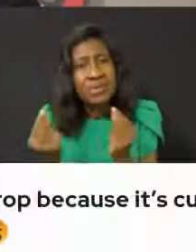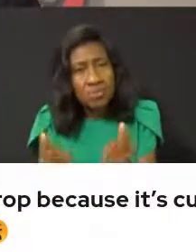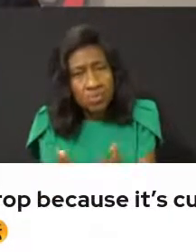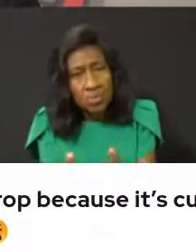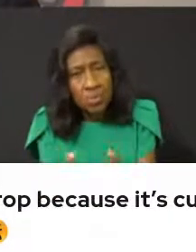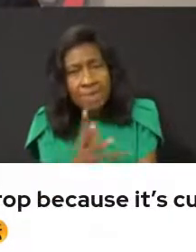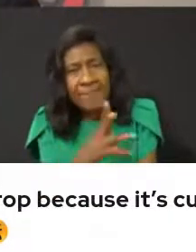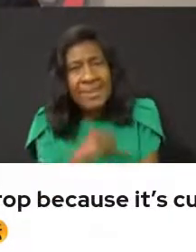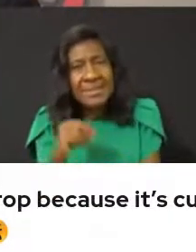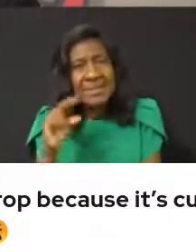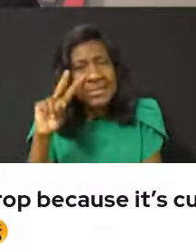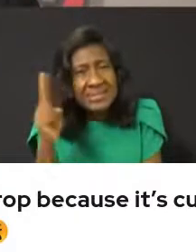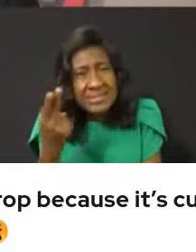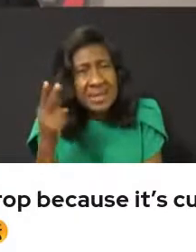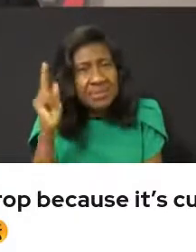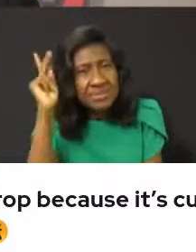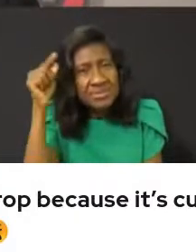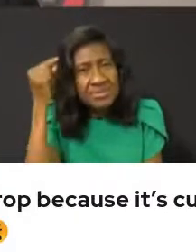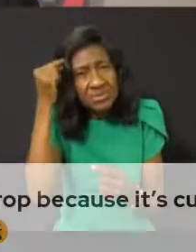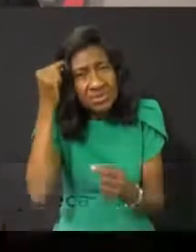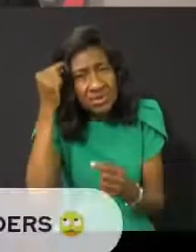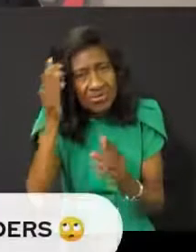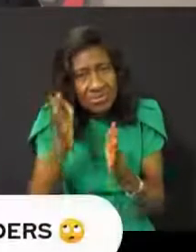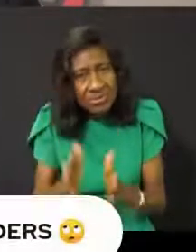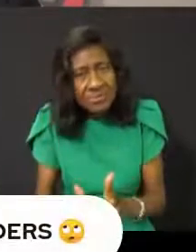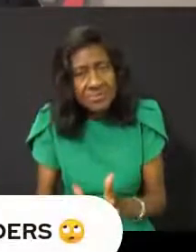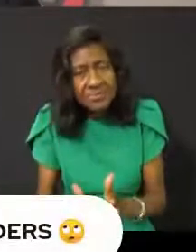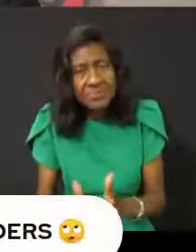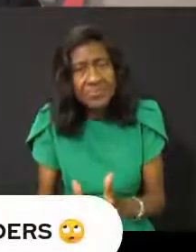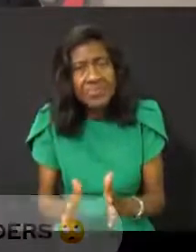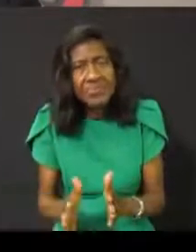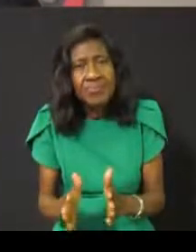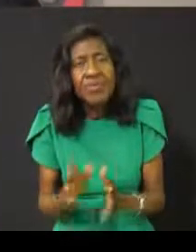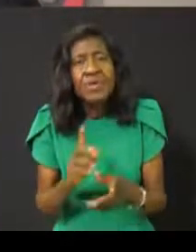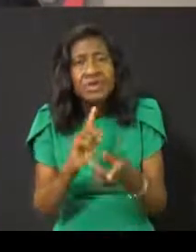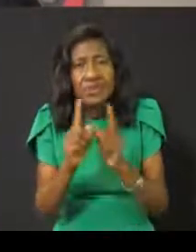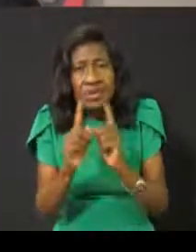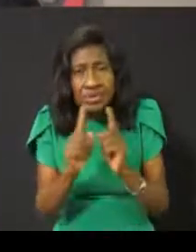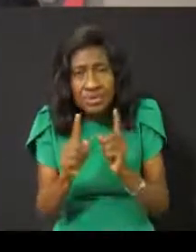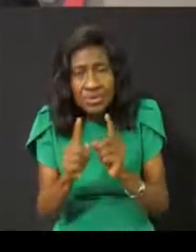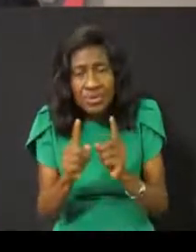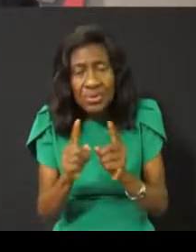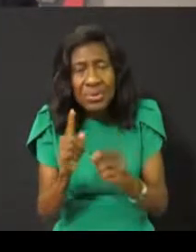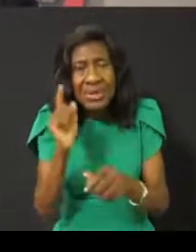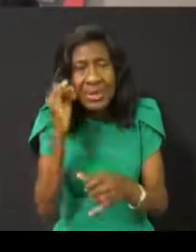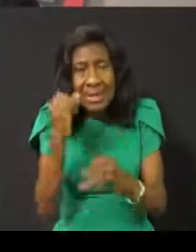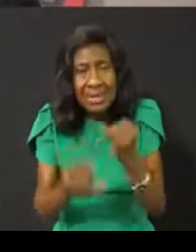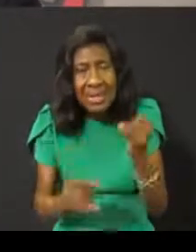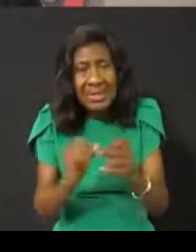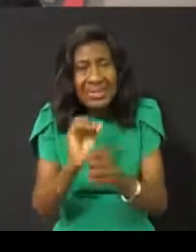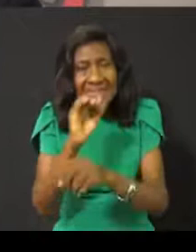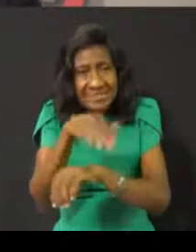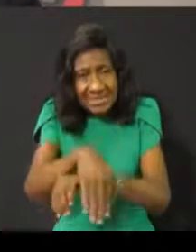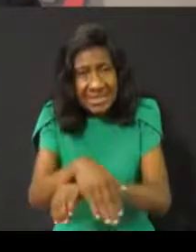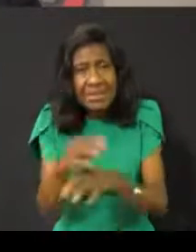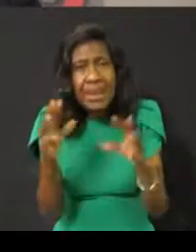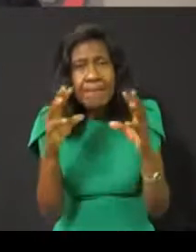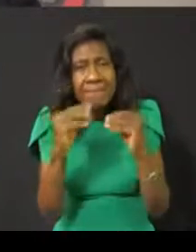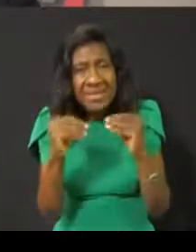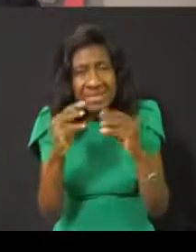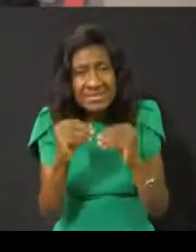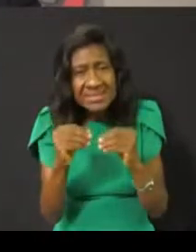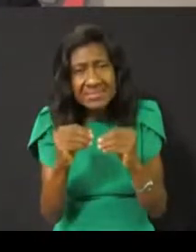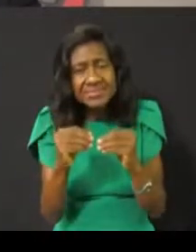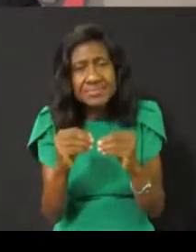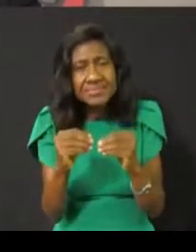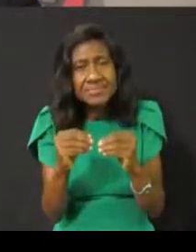the Deputy Governor and the Program Board, had a productive meeting last night with a wide cross-section of the private and